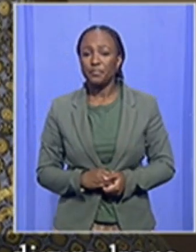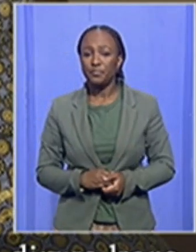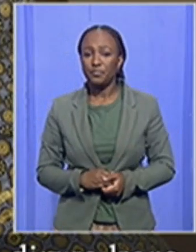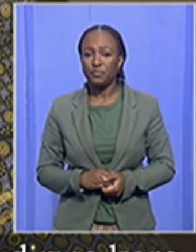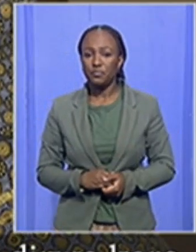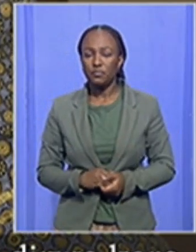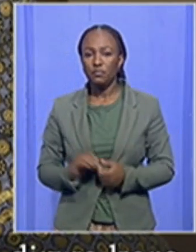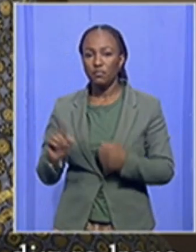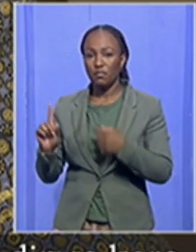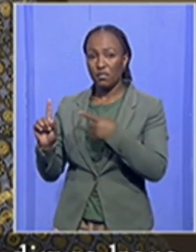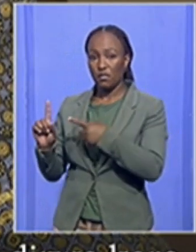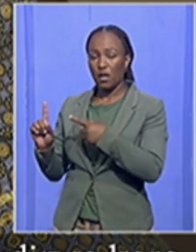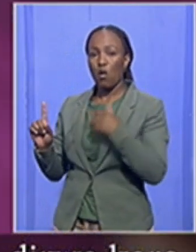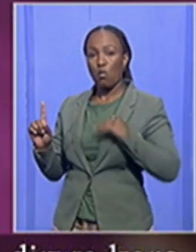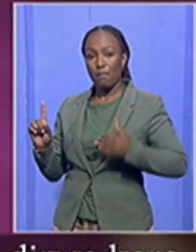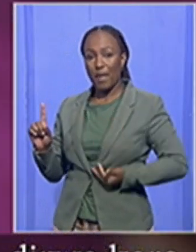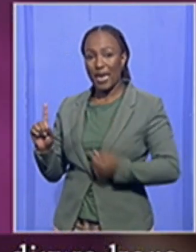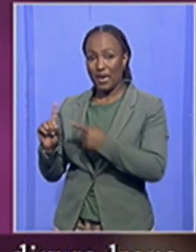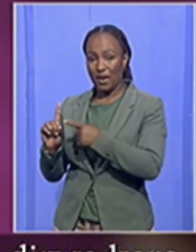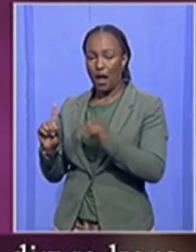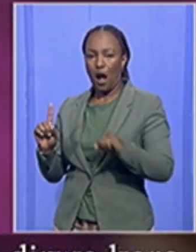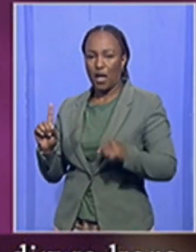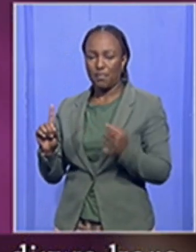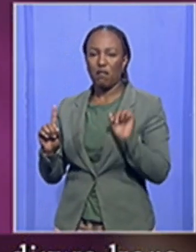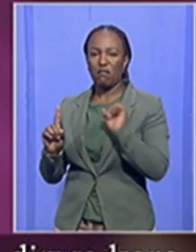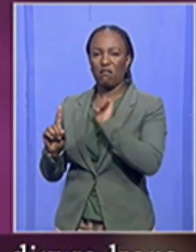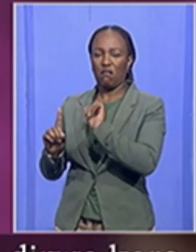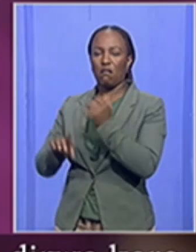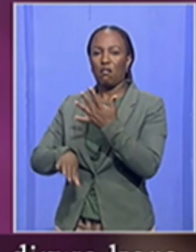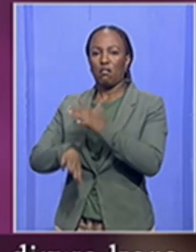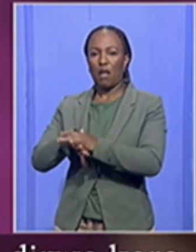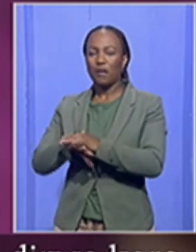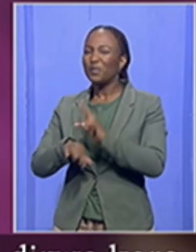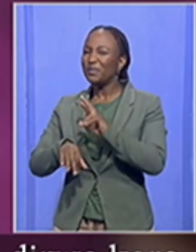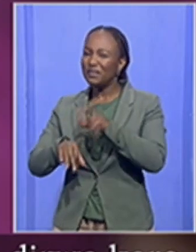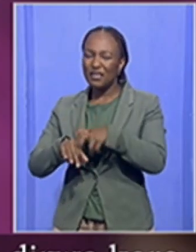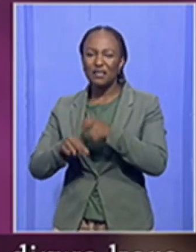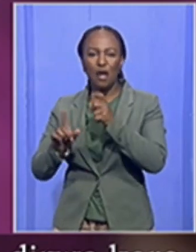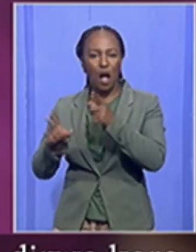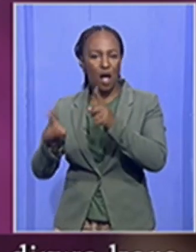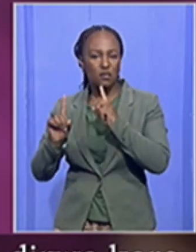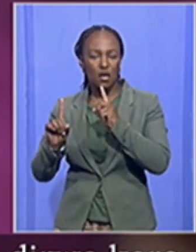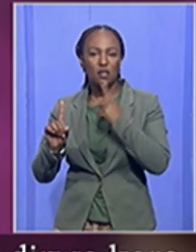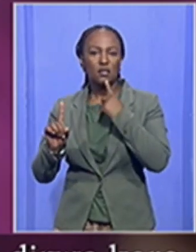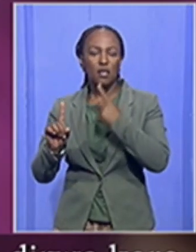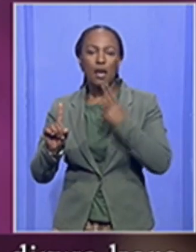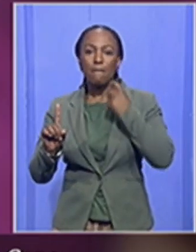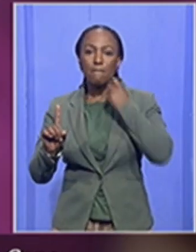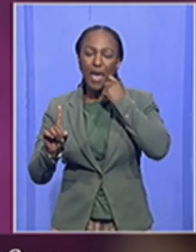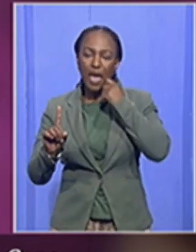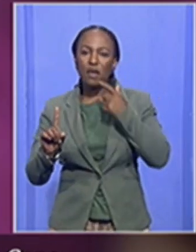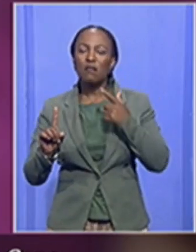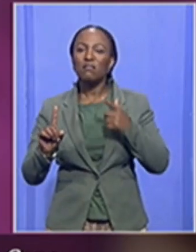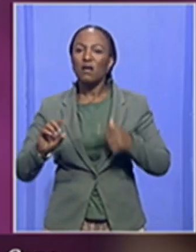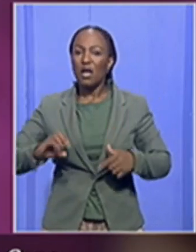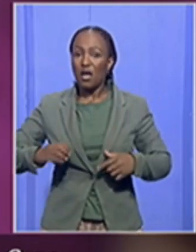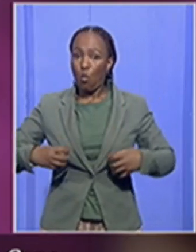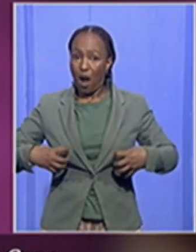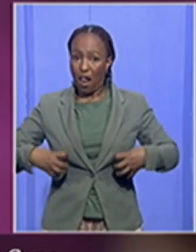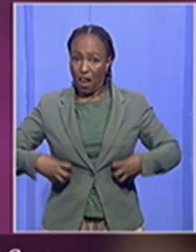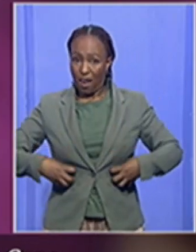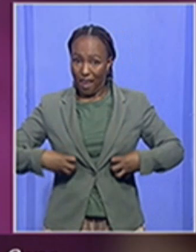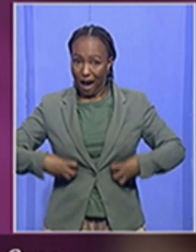Motlholagadi yo a batlang dikarabo ke itumetse lekepe a re monna wa gagwe Ndleleni o ne a na le phatlha mo letshwafong a re o ne a ya go